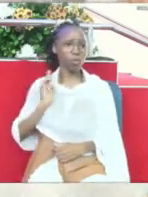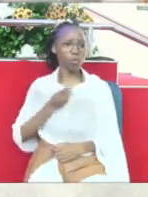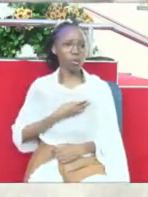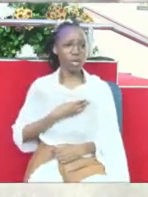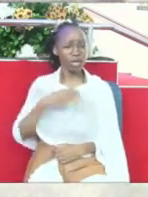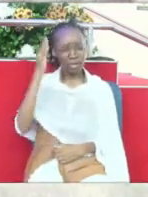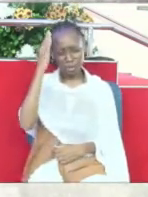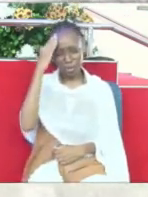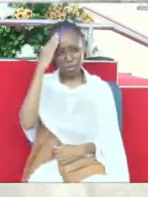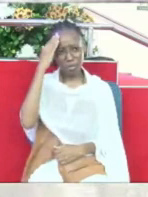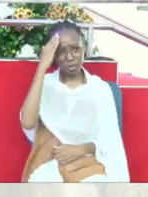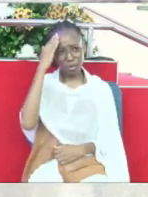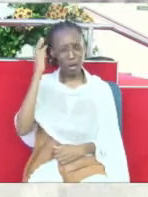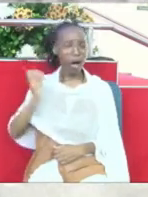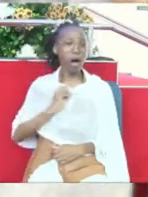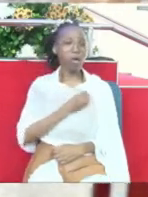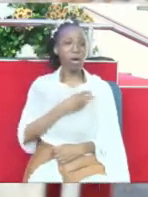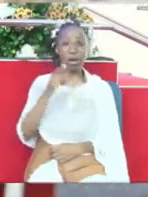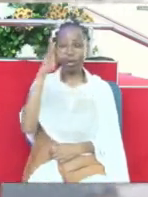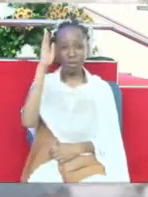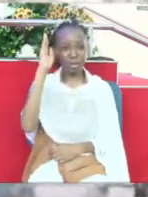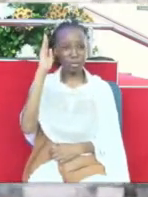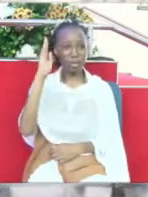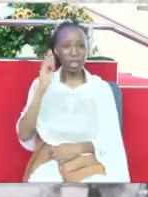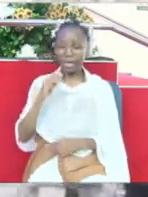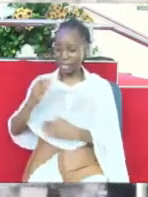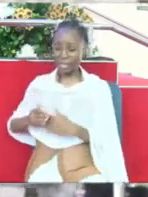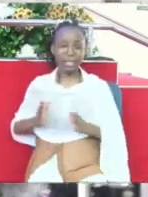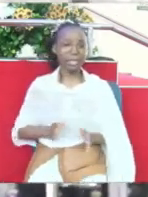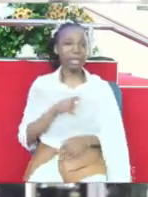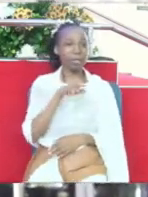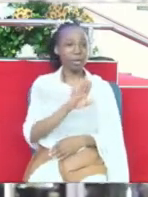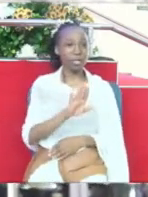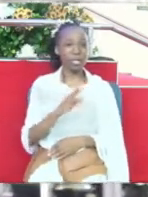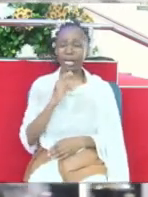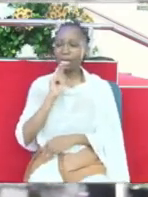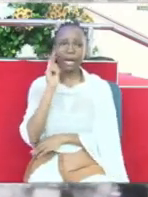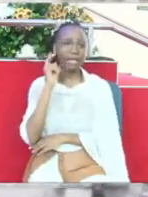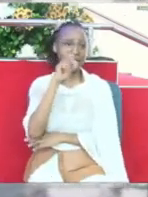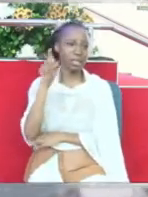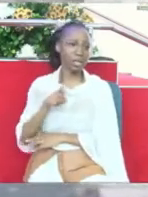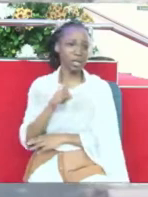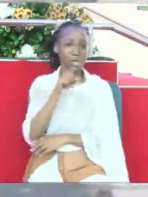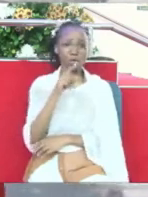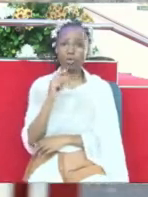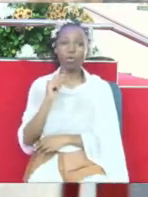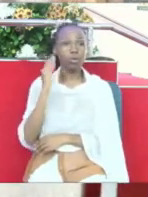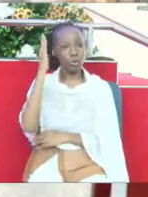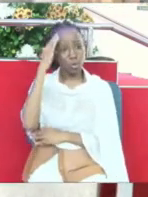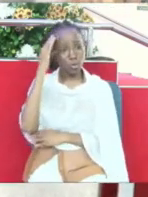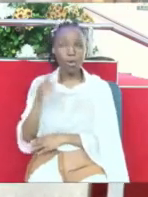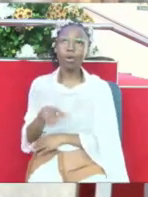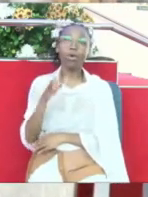to the almost and enter to your neighbor and ask them, what is the name of your God? Je, Mungu wako anaitwaje? Do you know them? Unamjua?